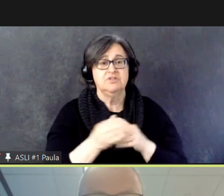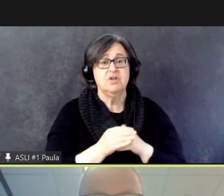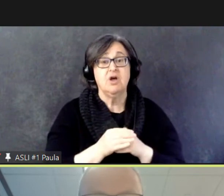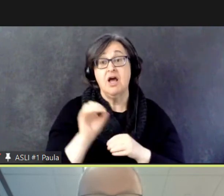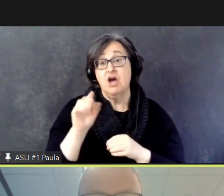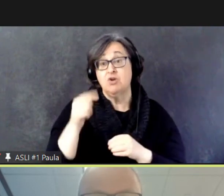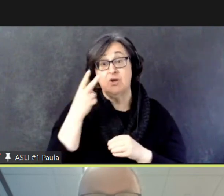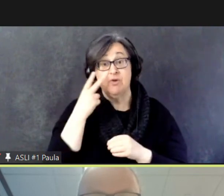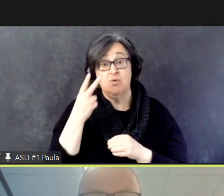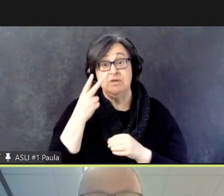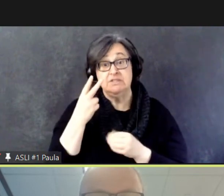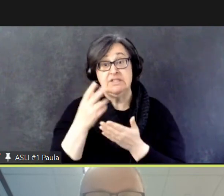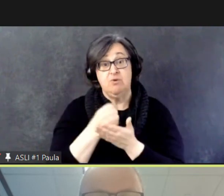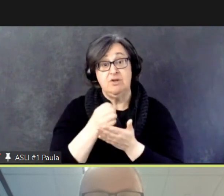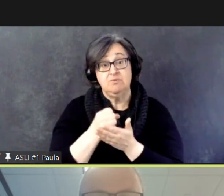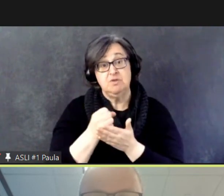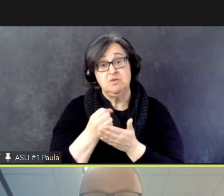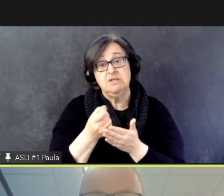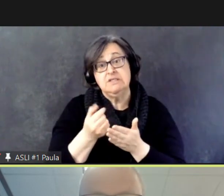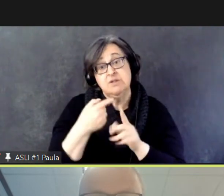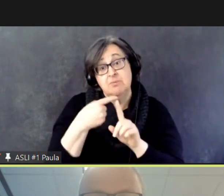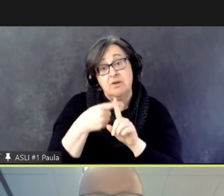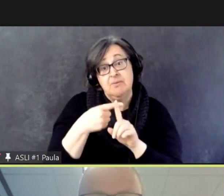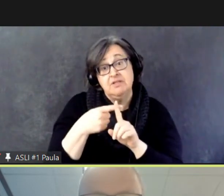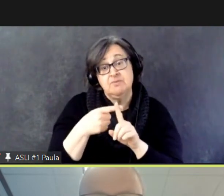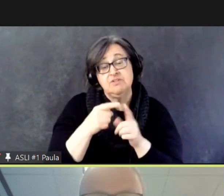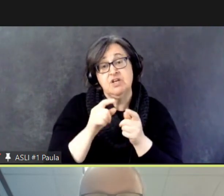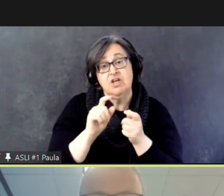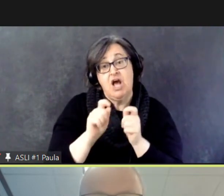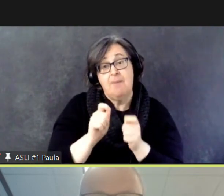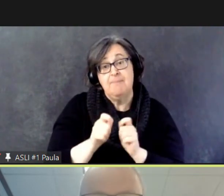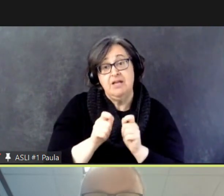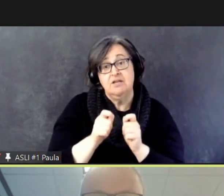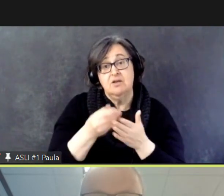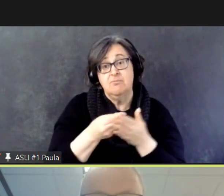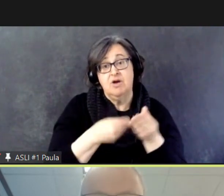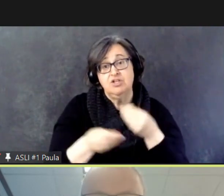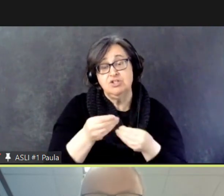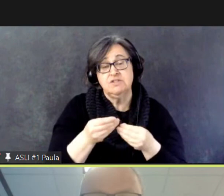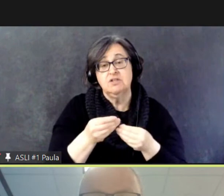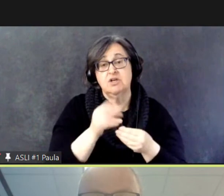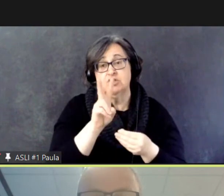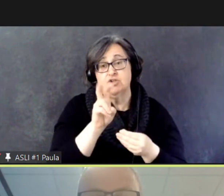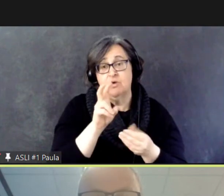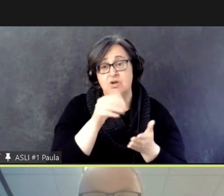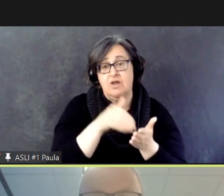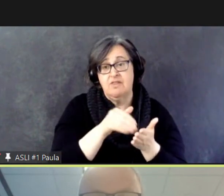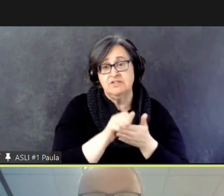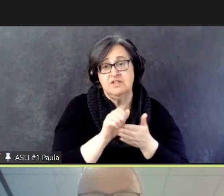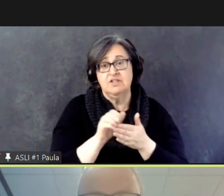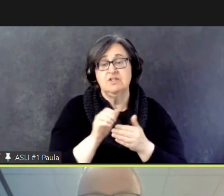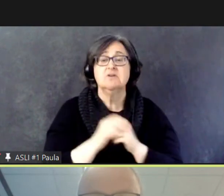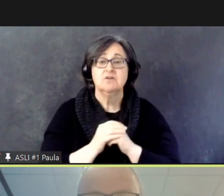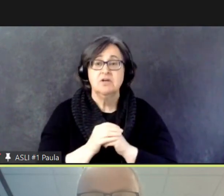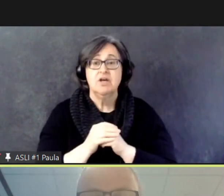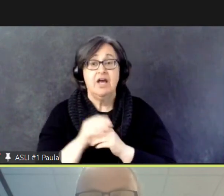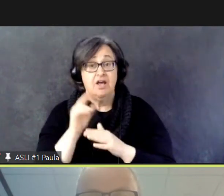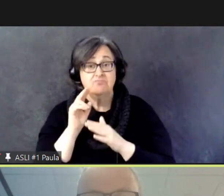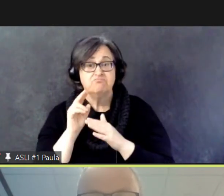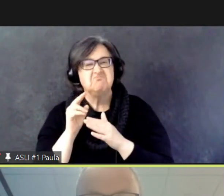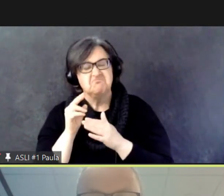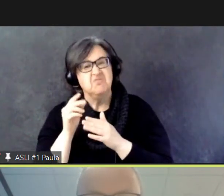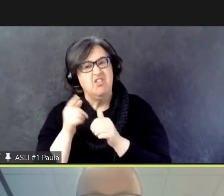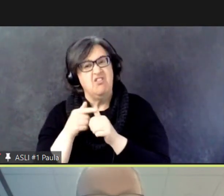see revenues slightly positive on an amended budget basis by about $200,000 and down to the original budget by